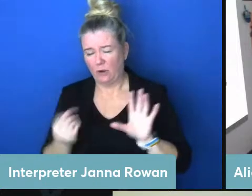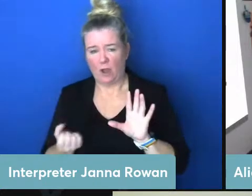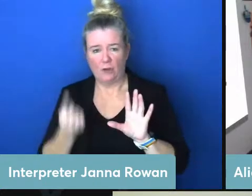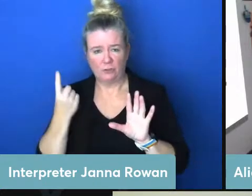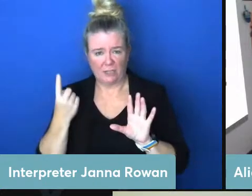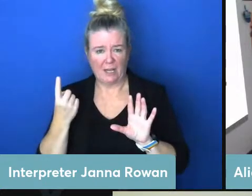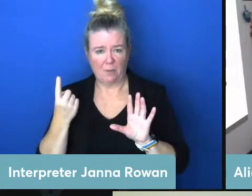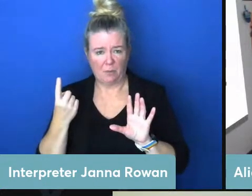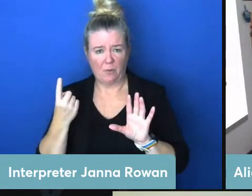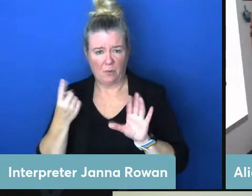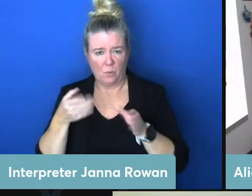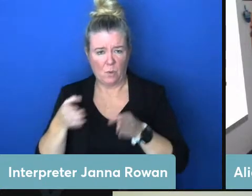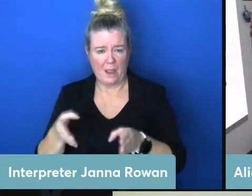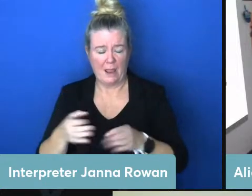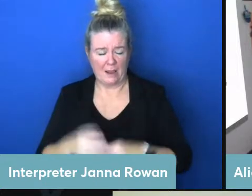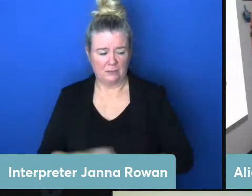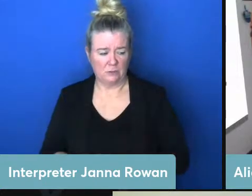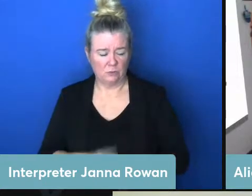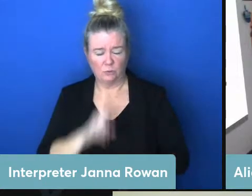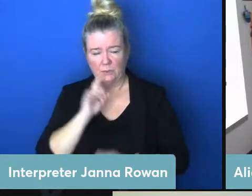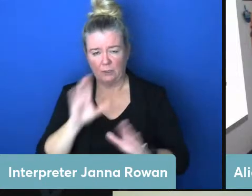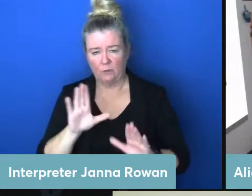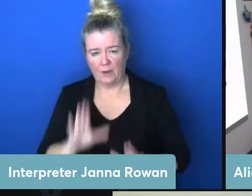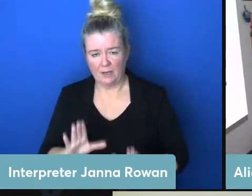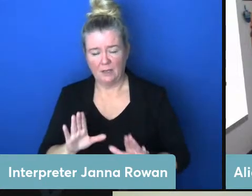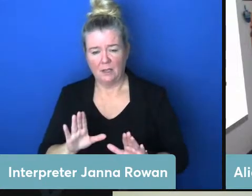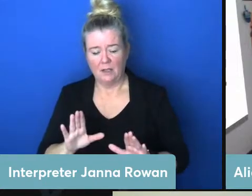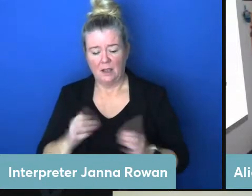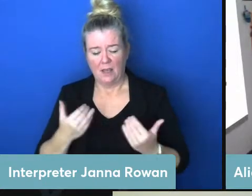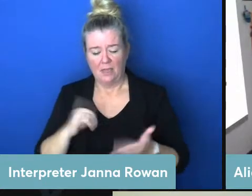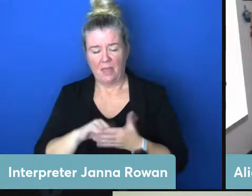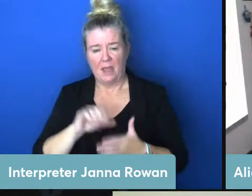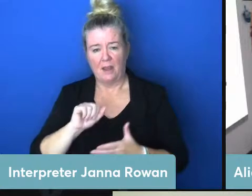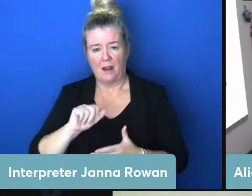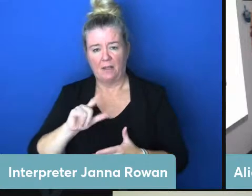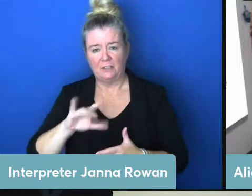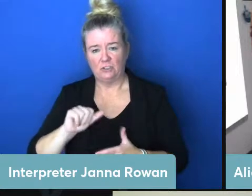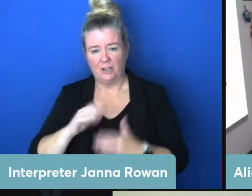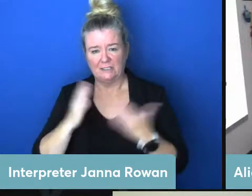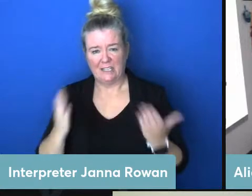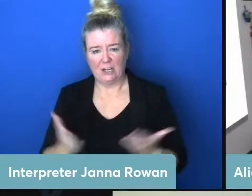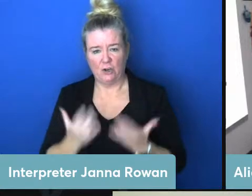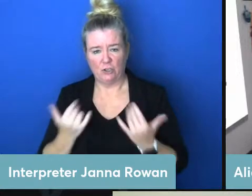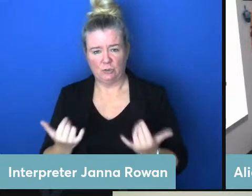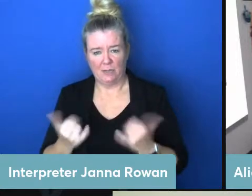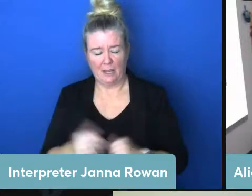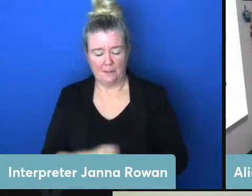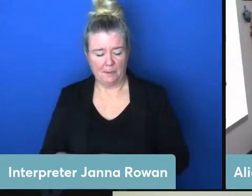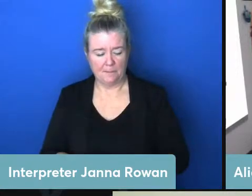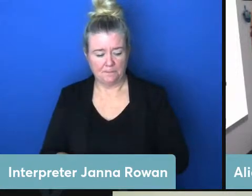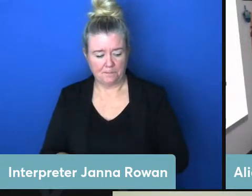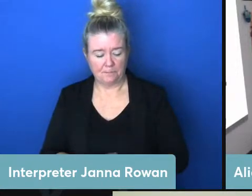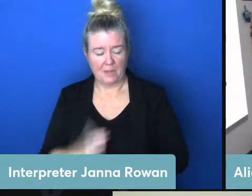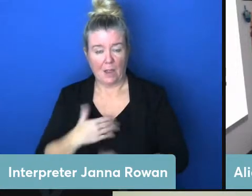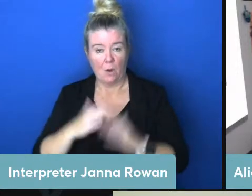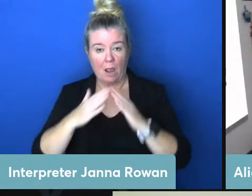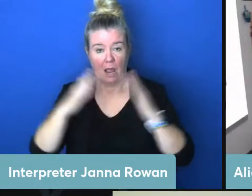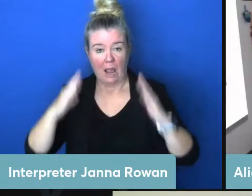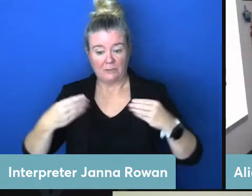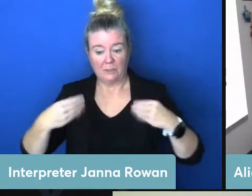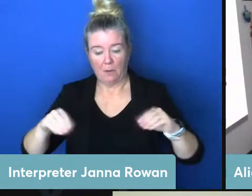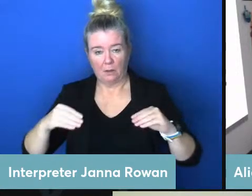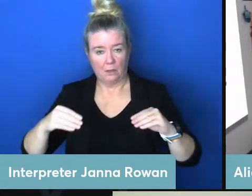and compelling ways. So it's really great that Alicia is here with us today. But you know, our housing market is